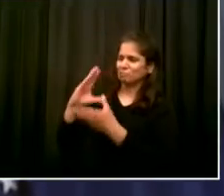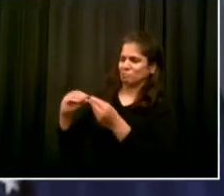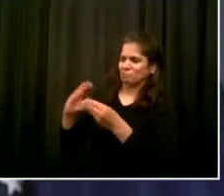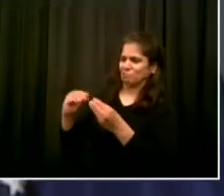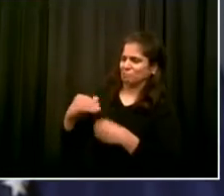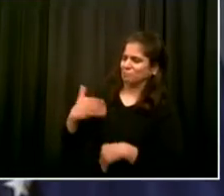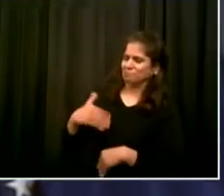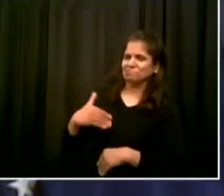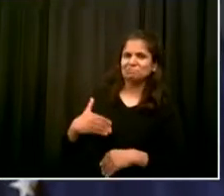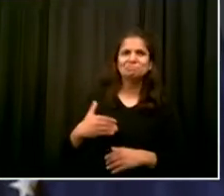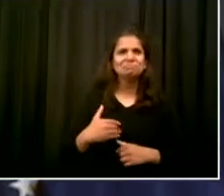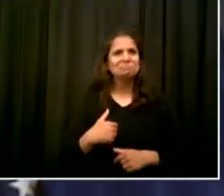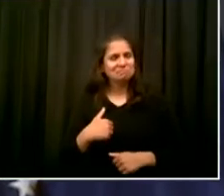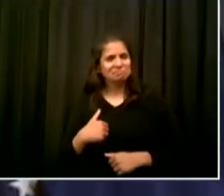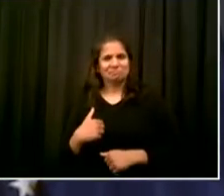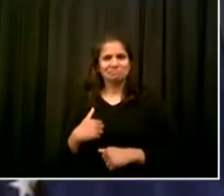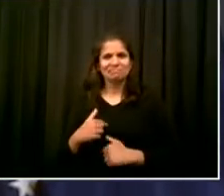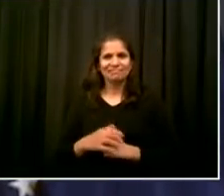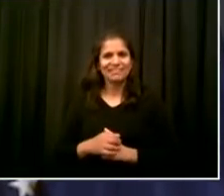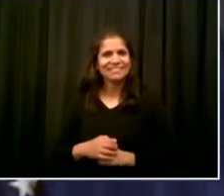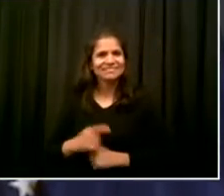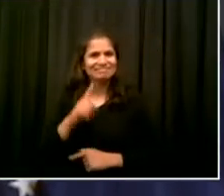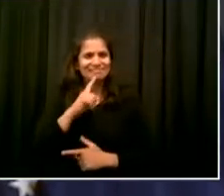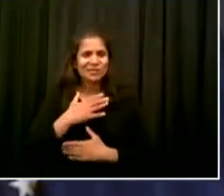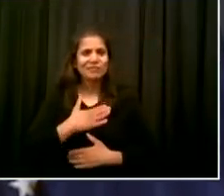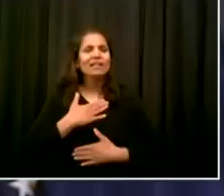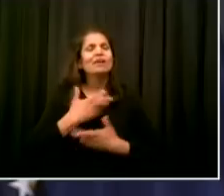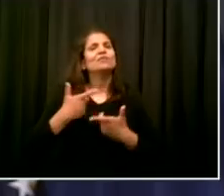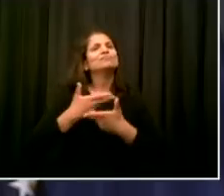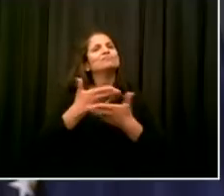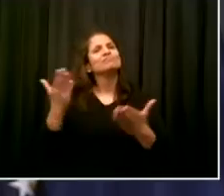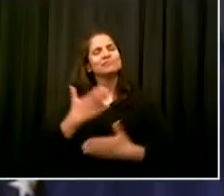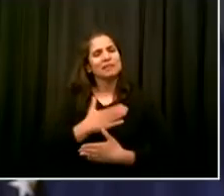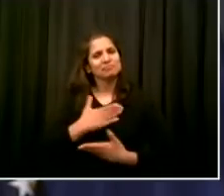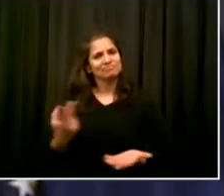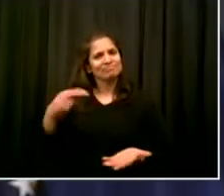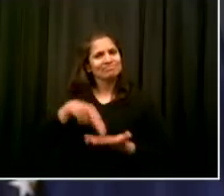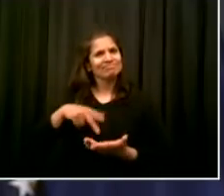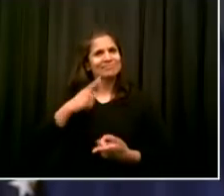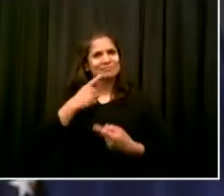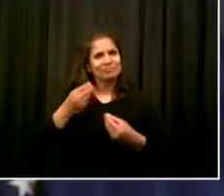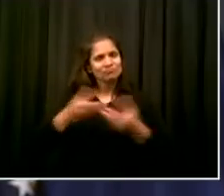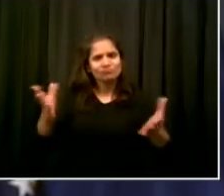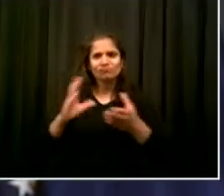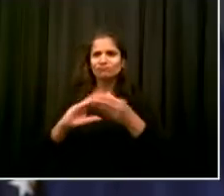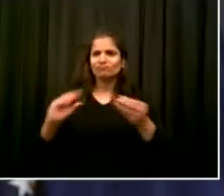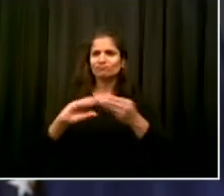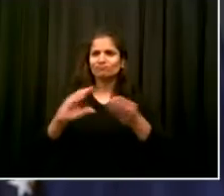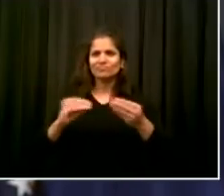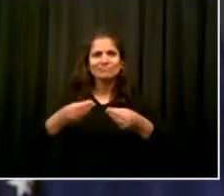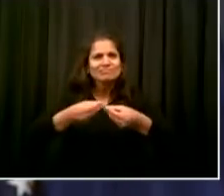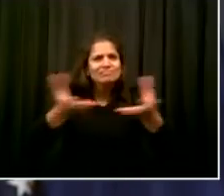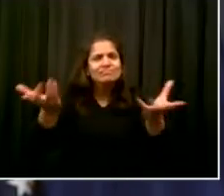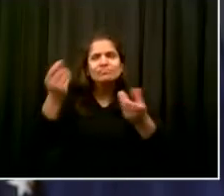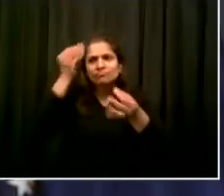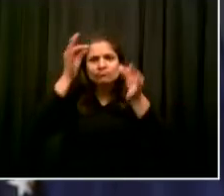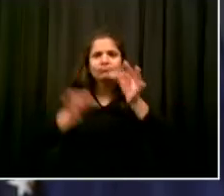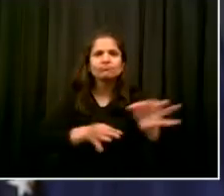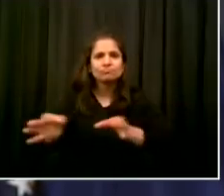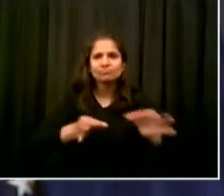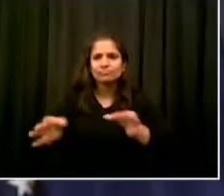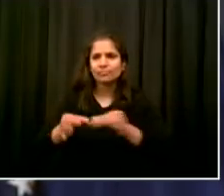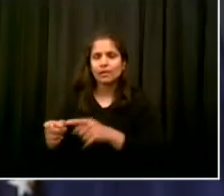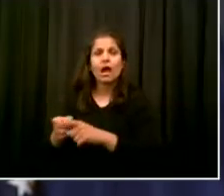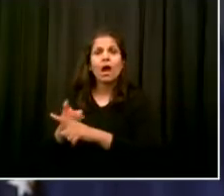so appreciative of the opportunity to be here to talk about these extraordinary organizations and your extraordinary leadership